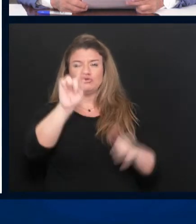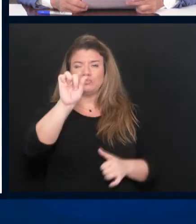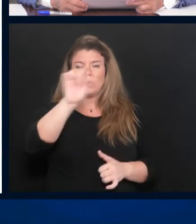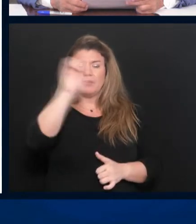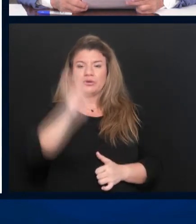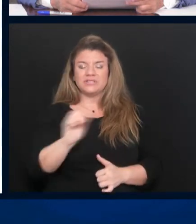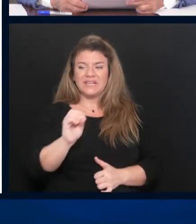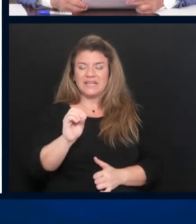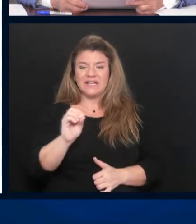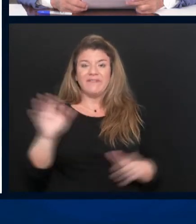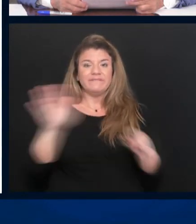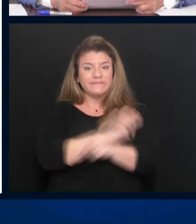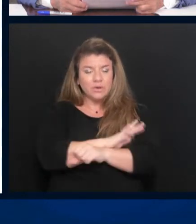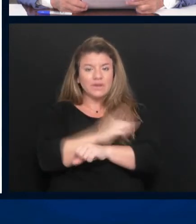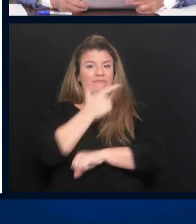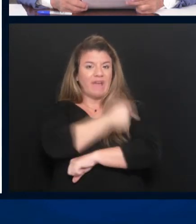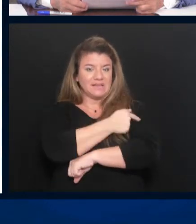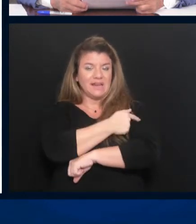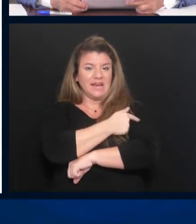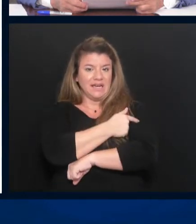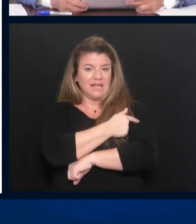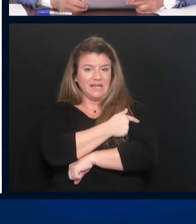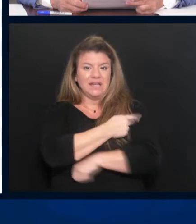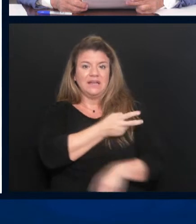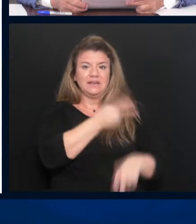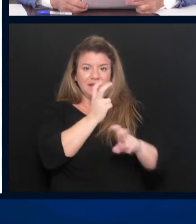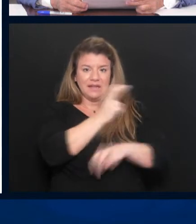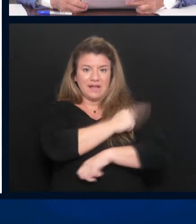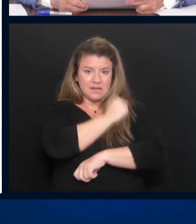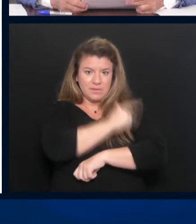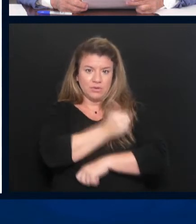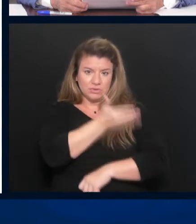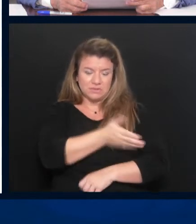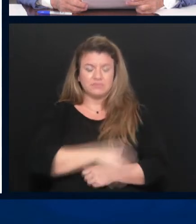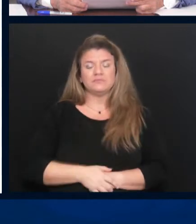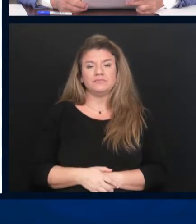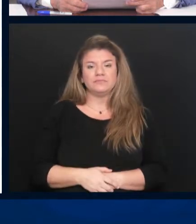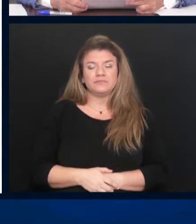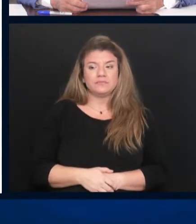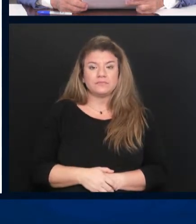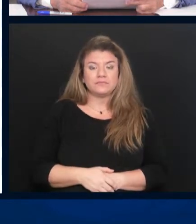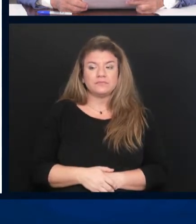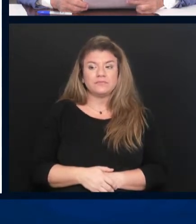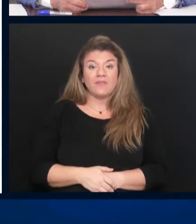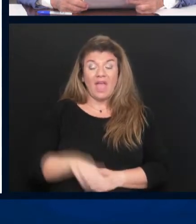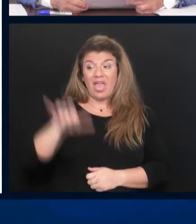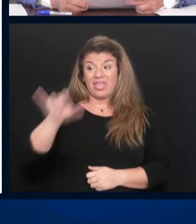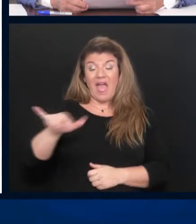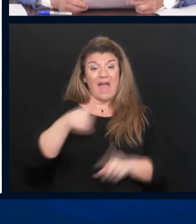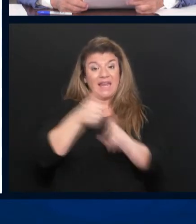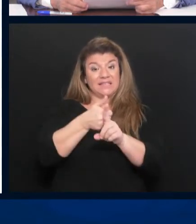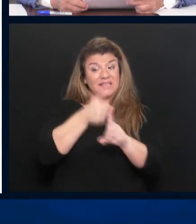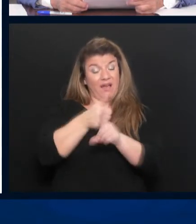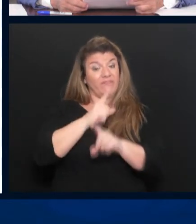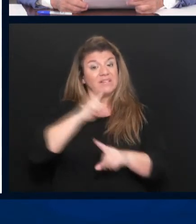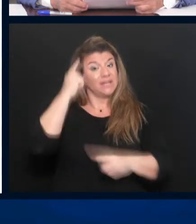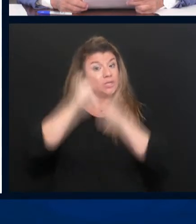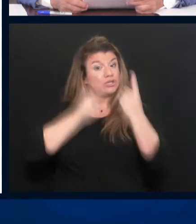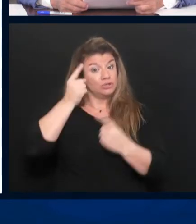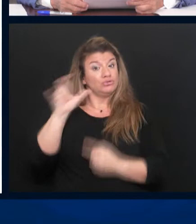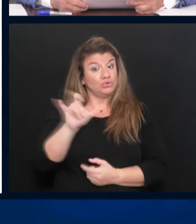20% that are fully vaccinated, and that in itself is a concern as